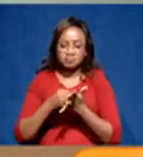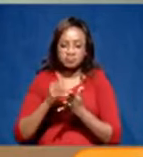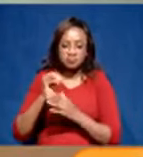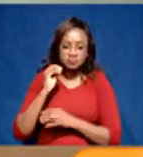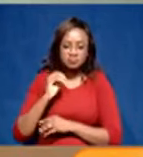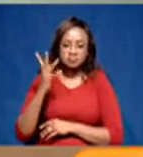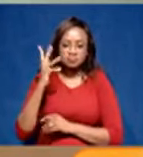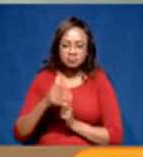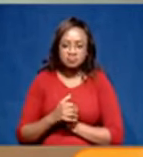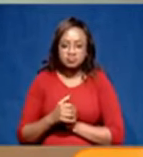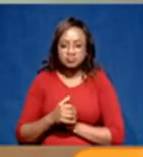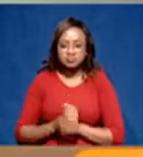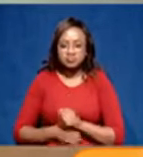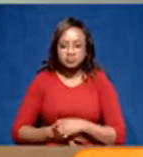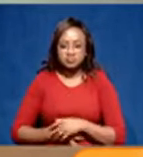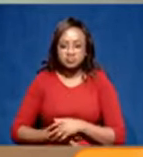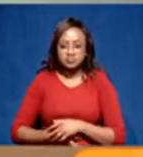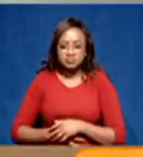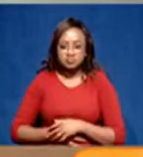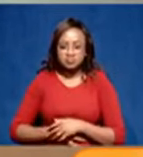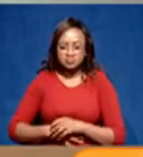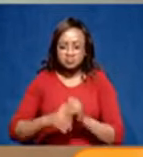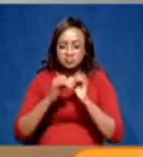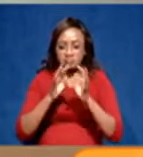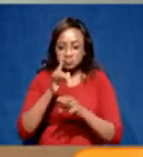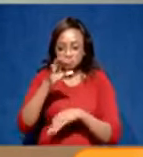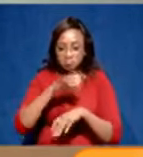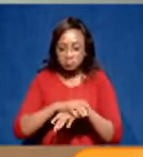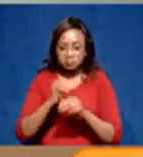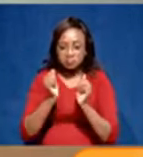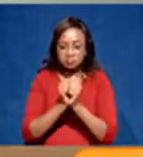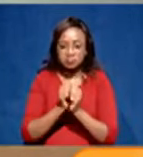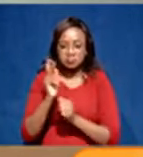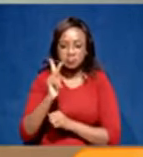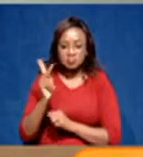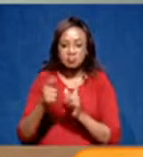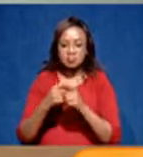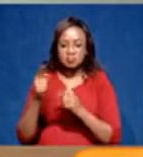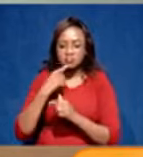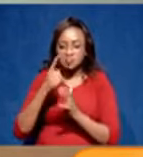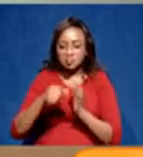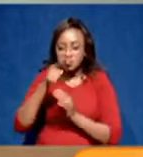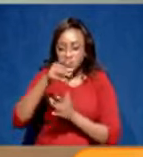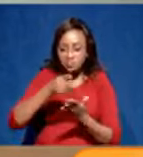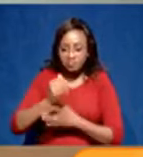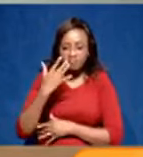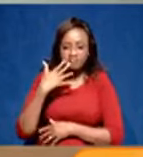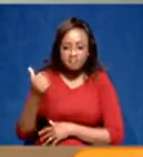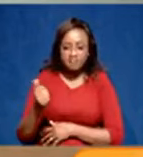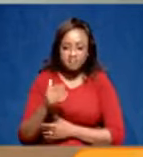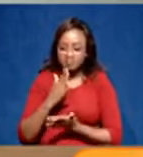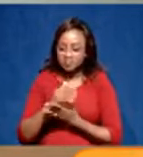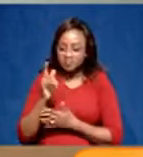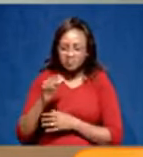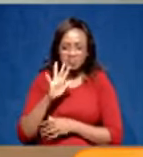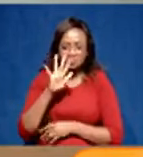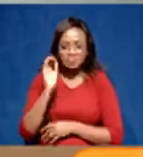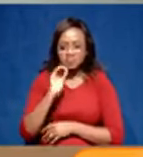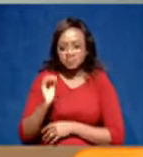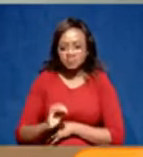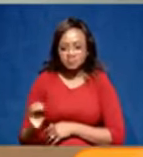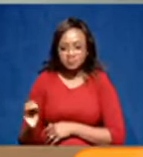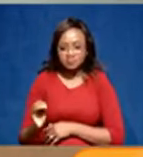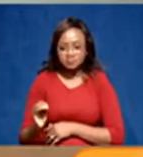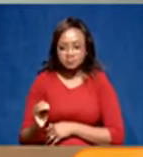are you earn 10,000 shillings, you are being asked to pay 500 shillings per month. That's about 5%. Look at somebody who